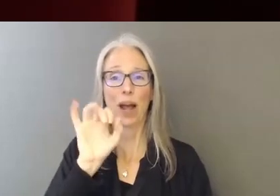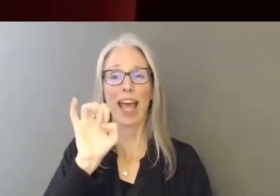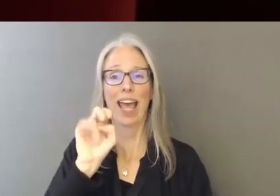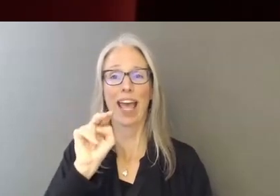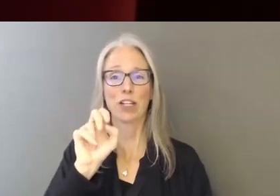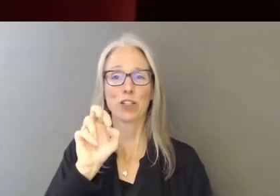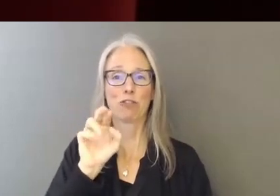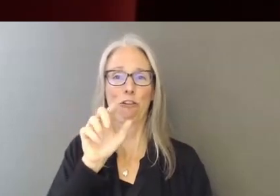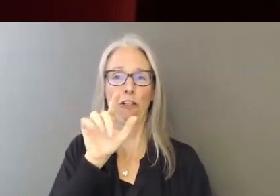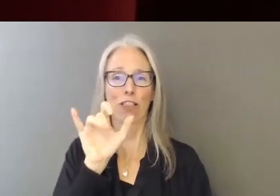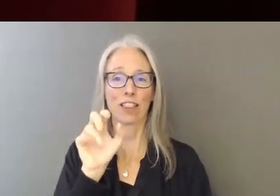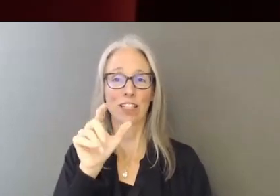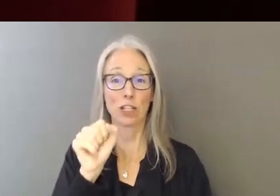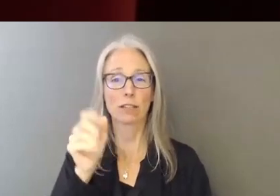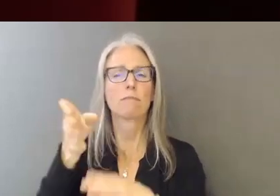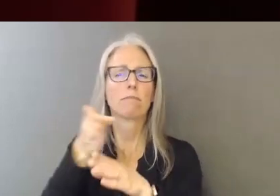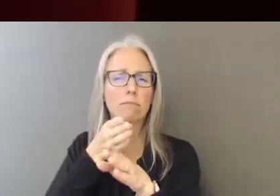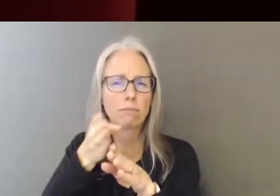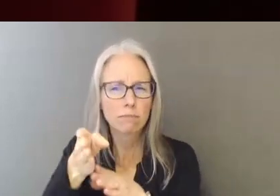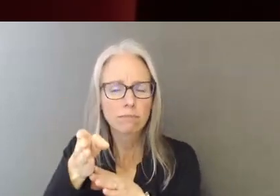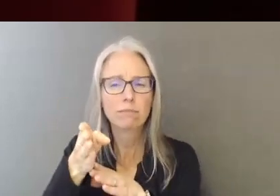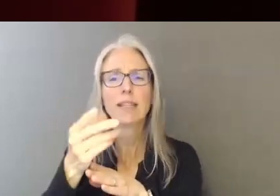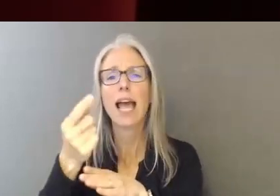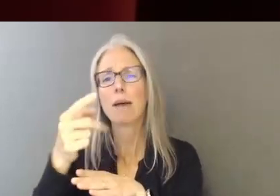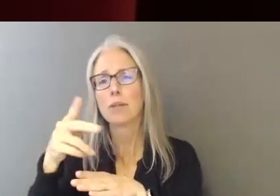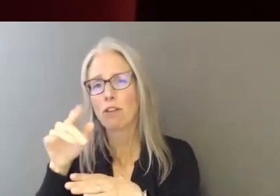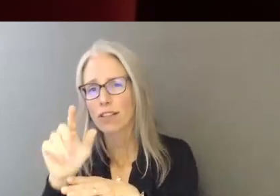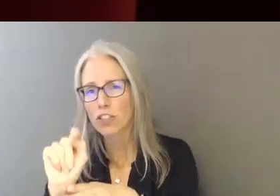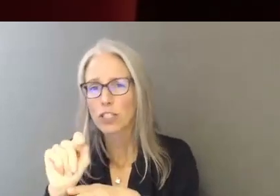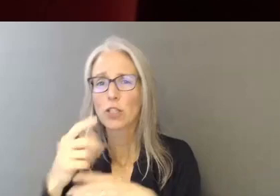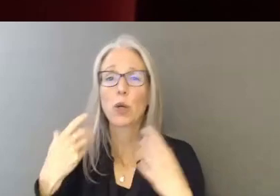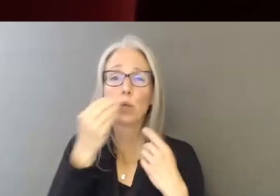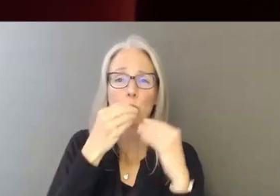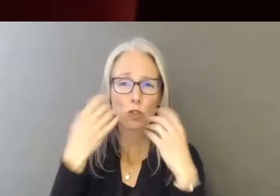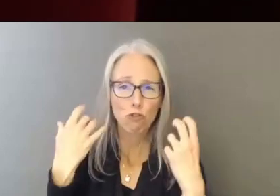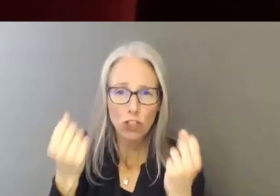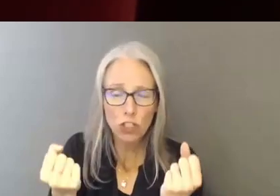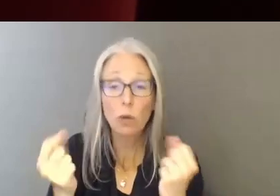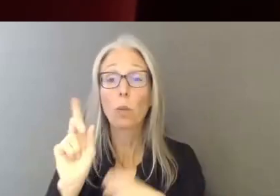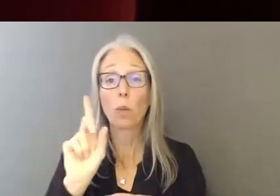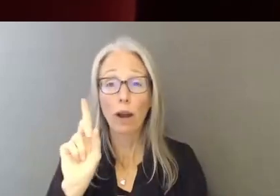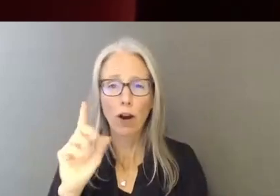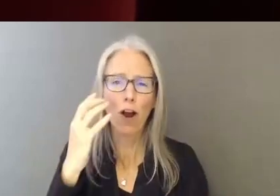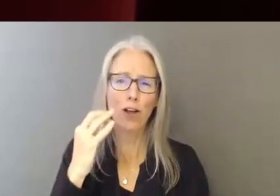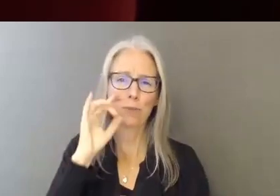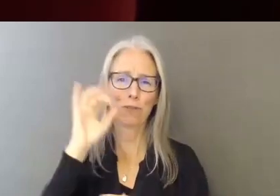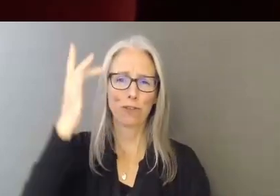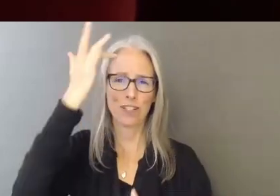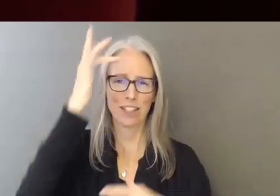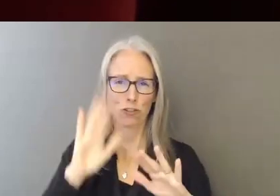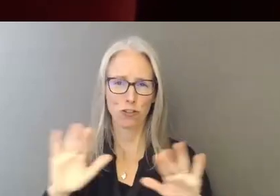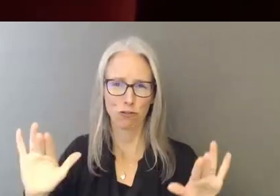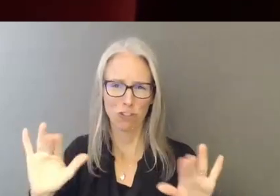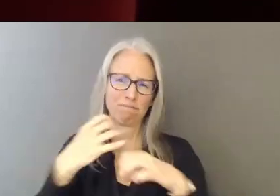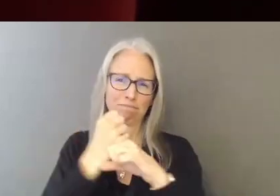of Gastroenterology, Hepatology, and Nutrition at the Hospital for Sick Children, Sick Kids. Her areas